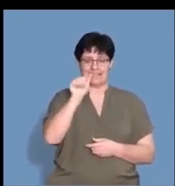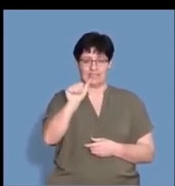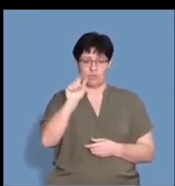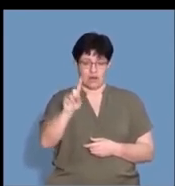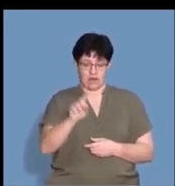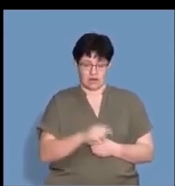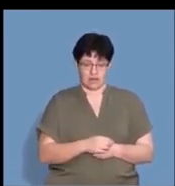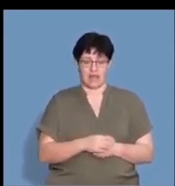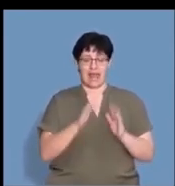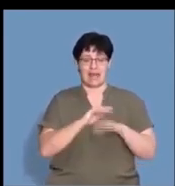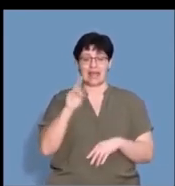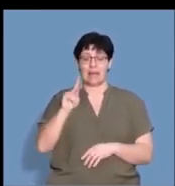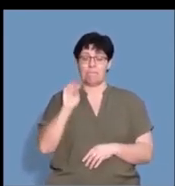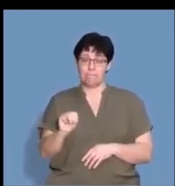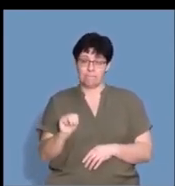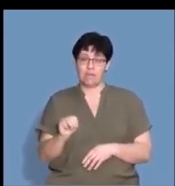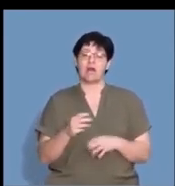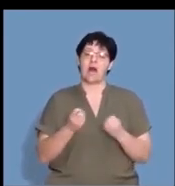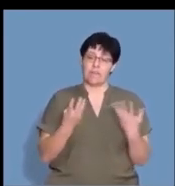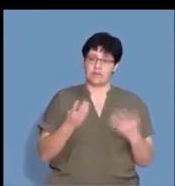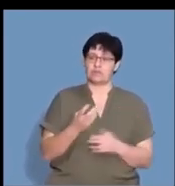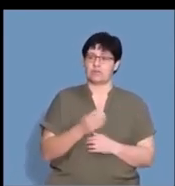434,61 and my kilometres was